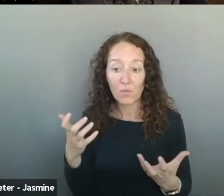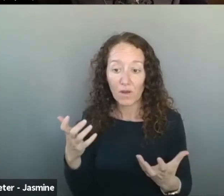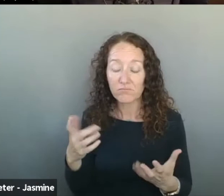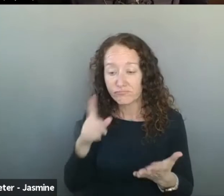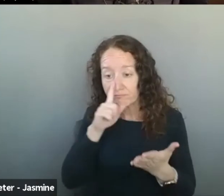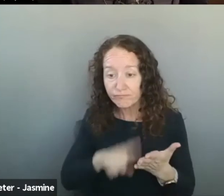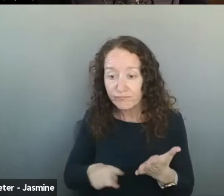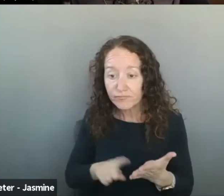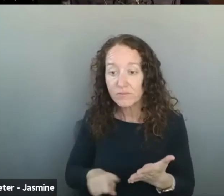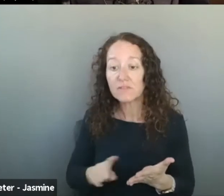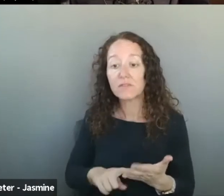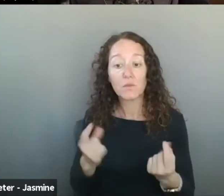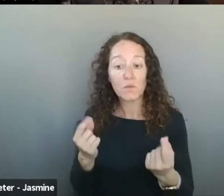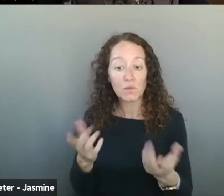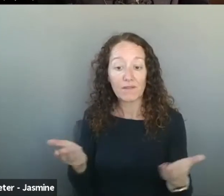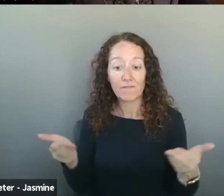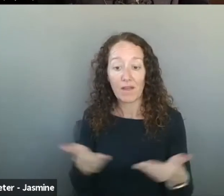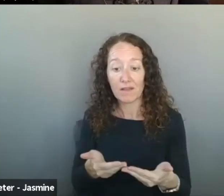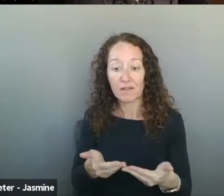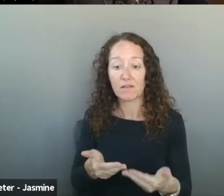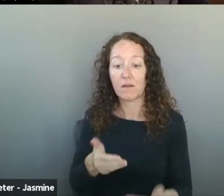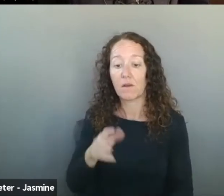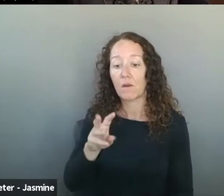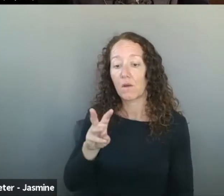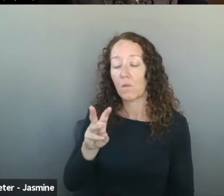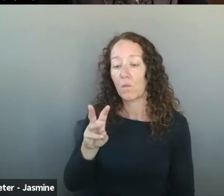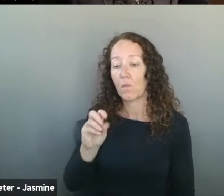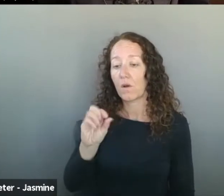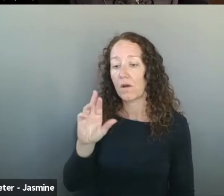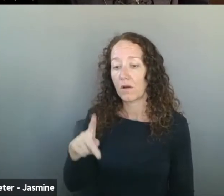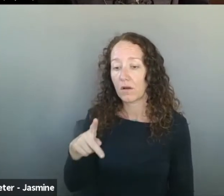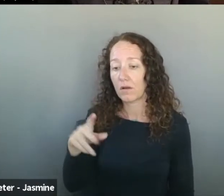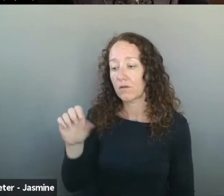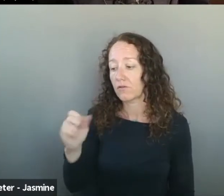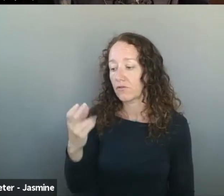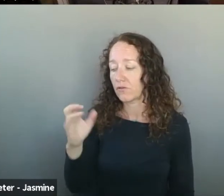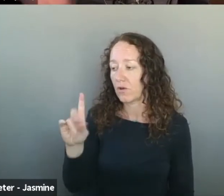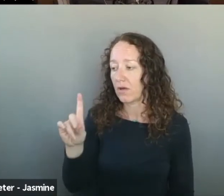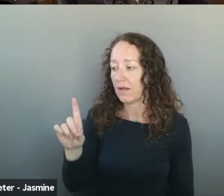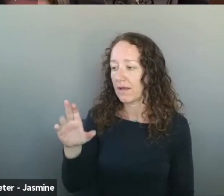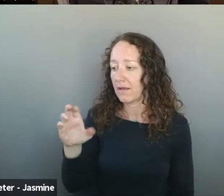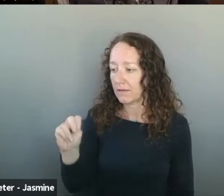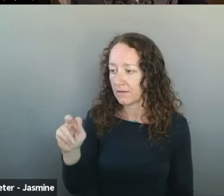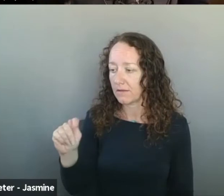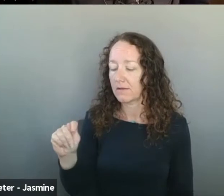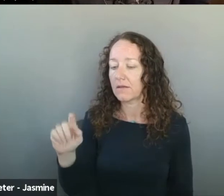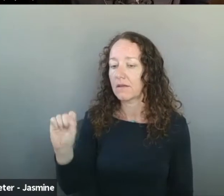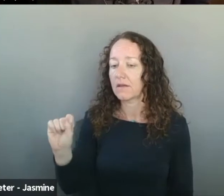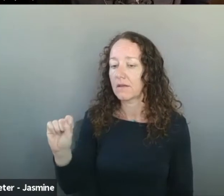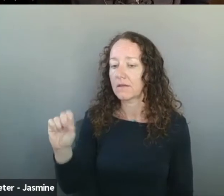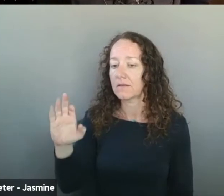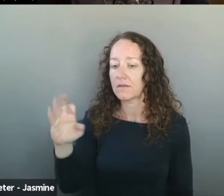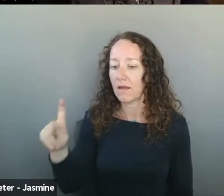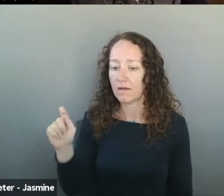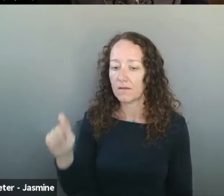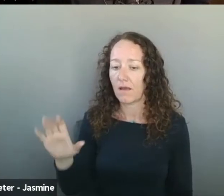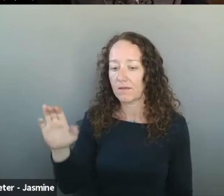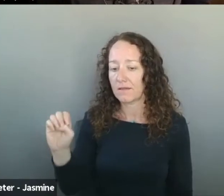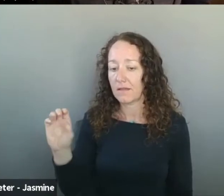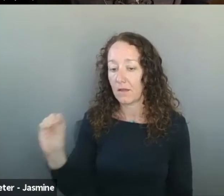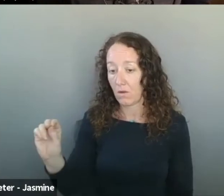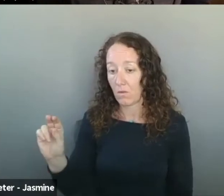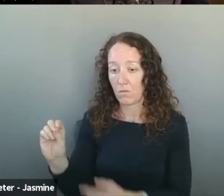workshouldn'tsuck.co. And it details more about our policies and our journey and practices and how we've envisioned the shared leadership.